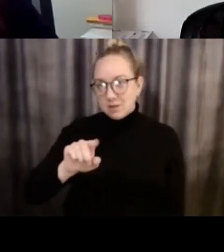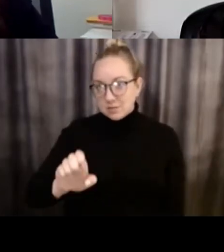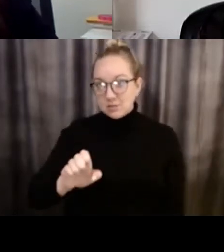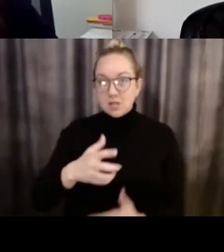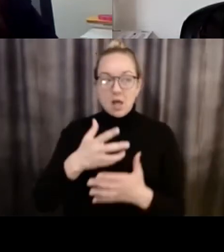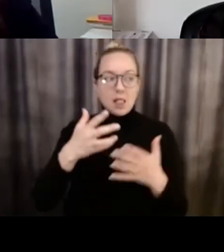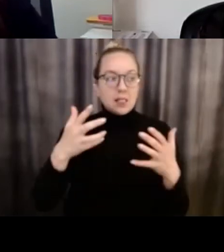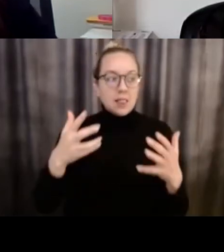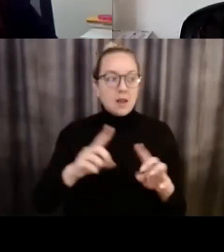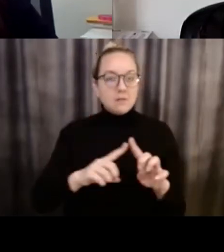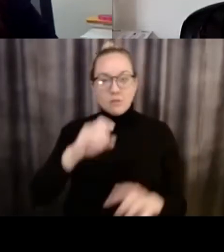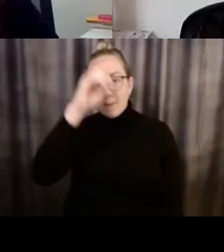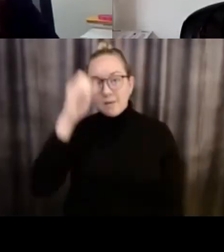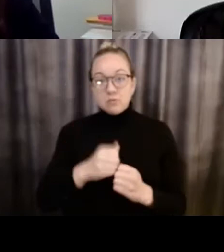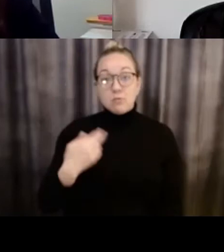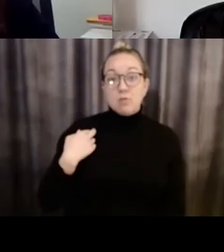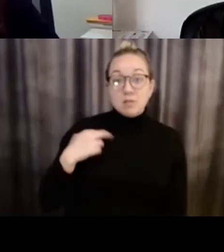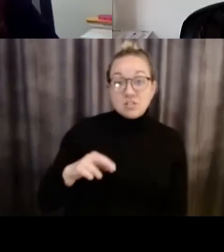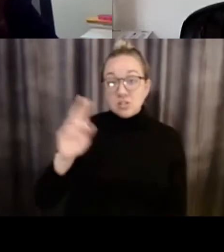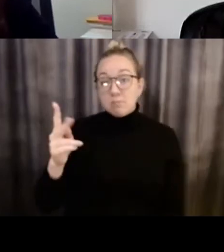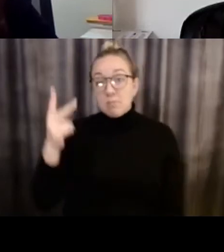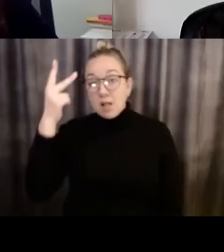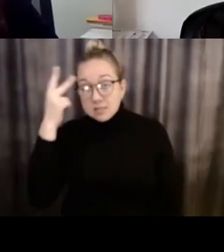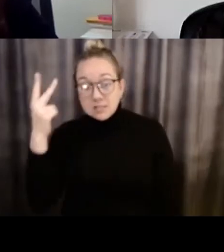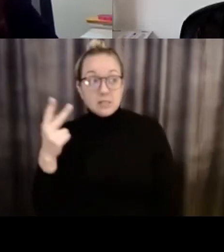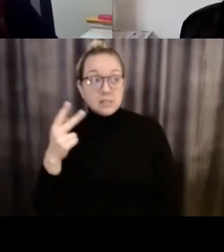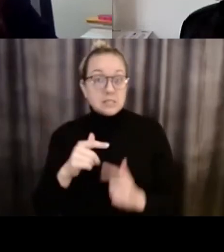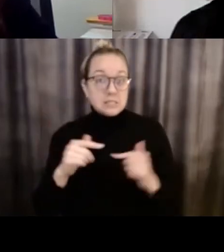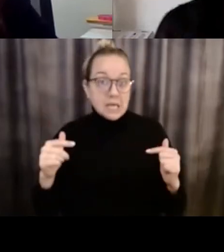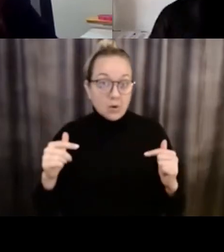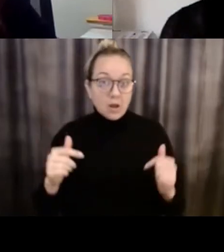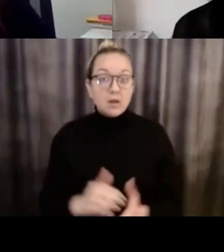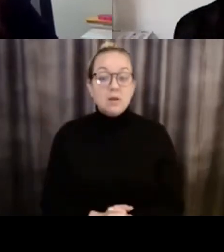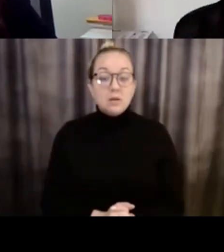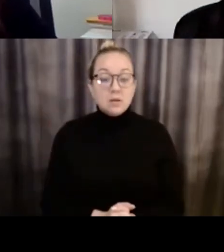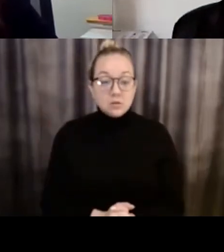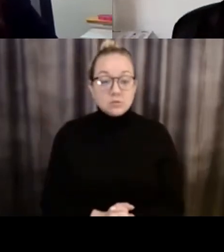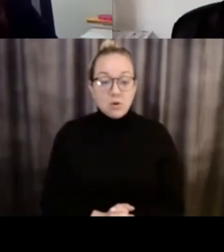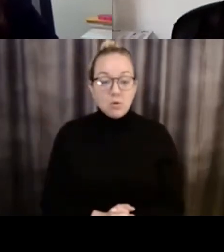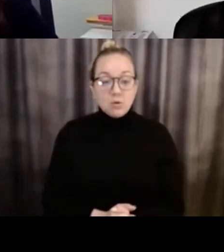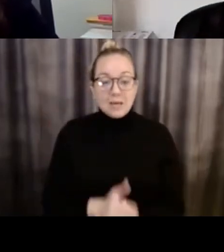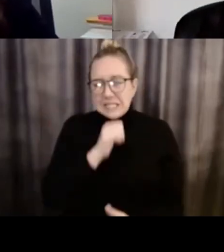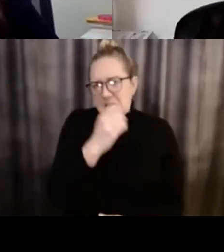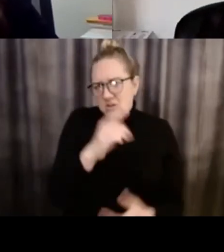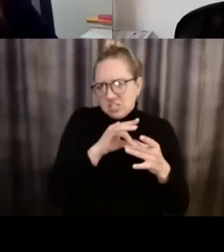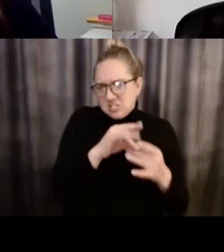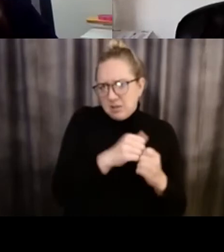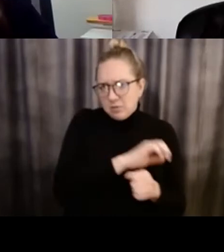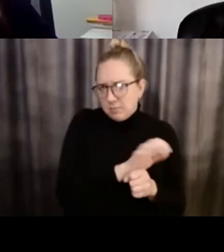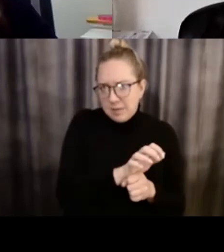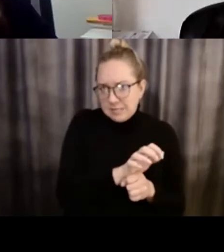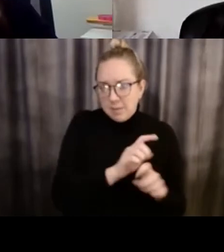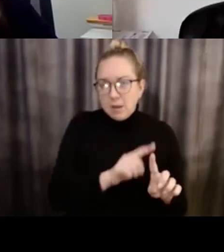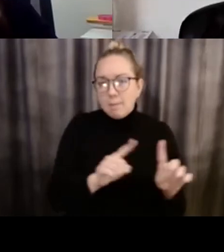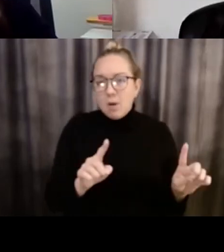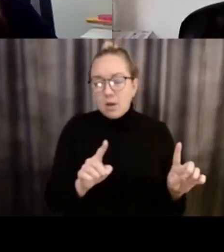just the way you do work, right? So, you know, this is not limited to the pandemic. Definitely you feel like you